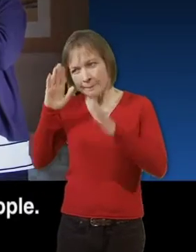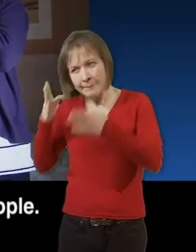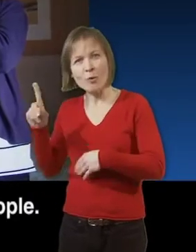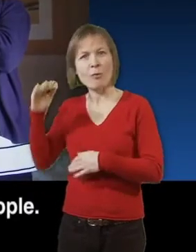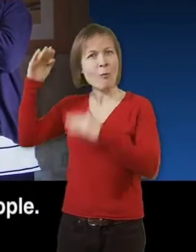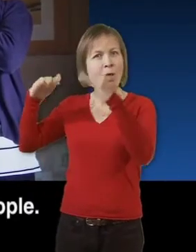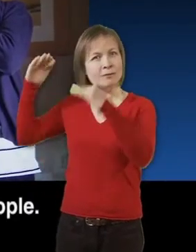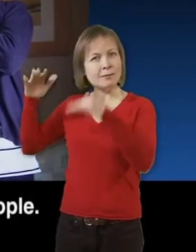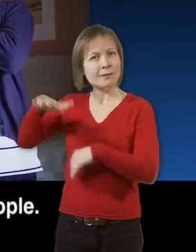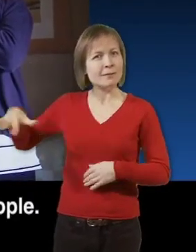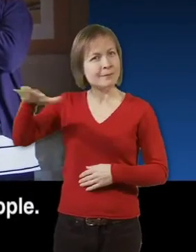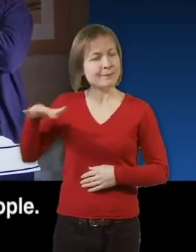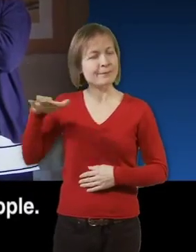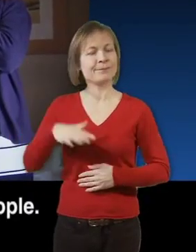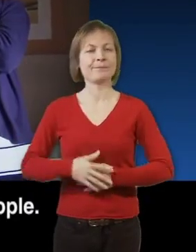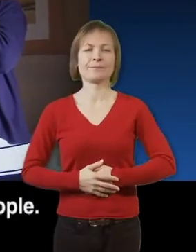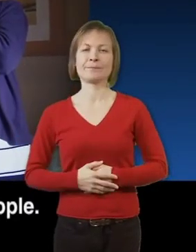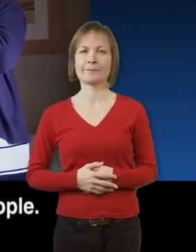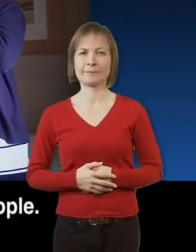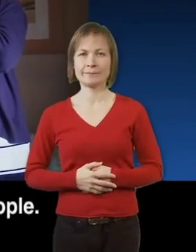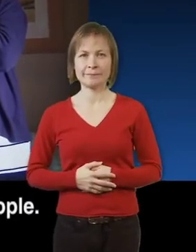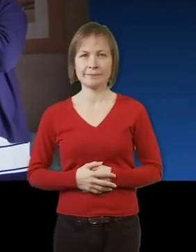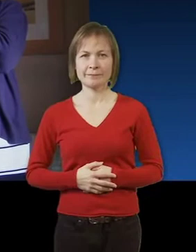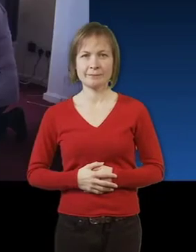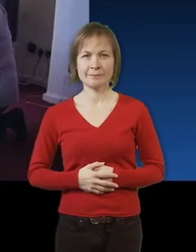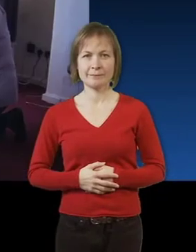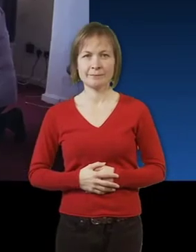Some work mainly with older people.